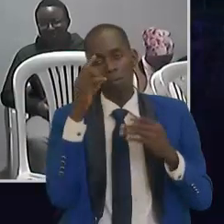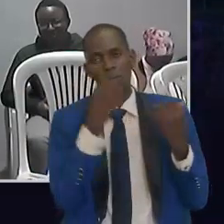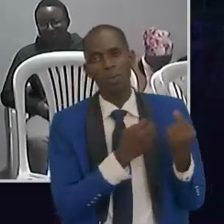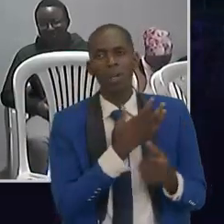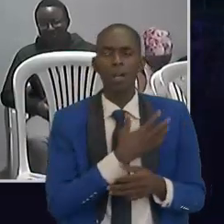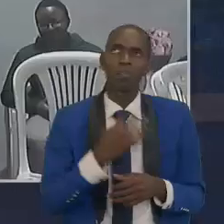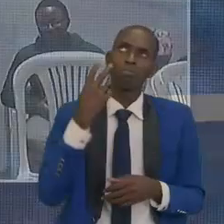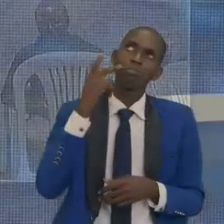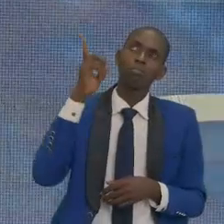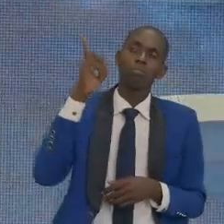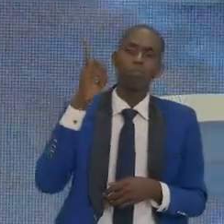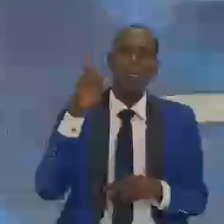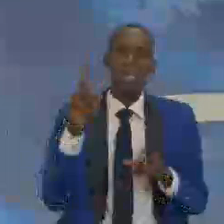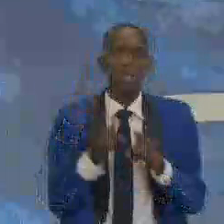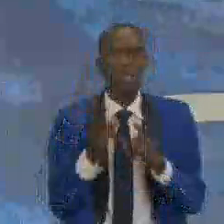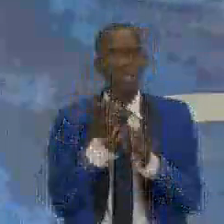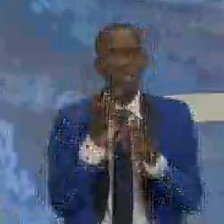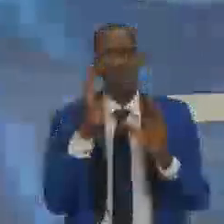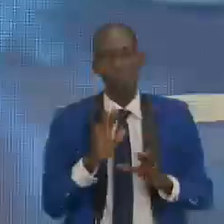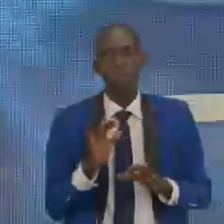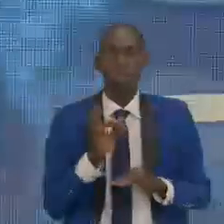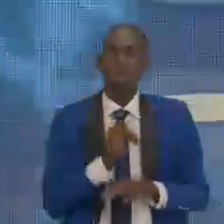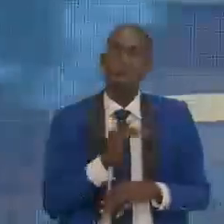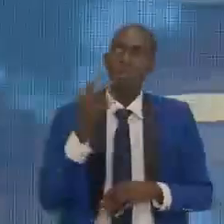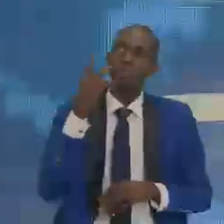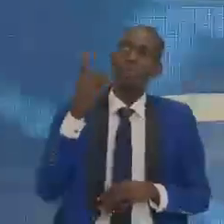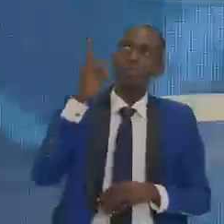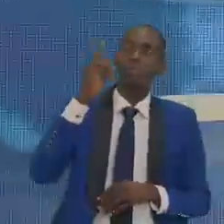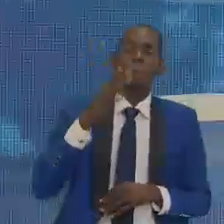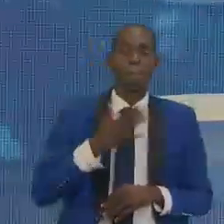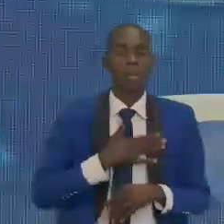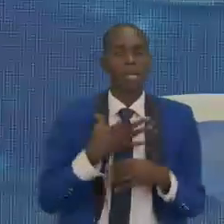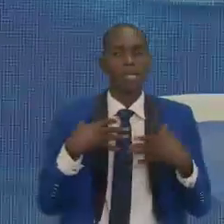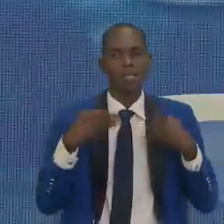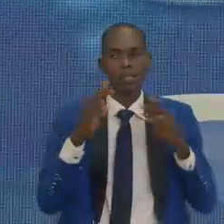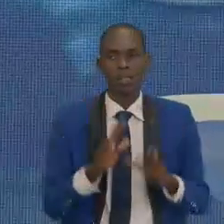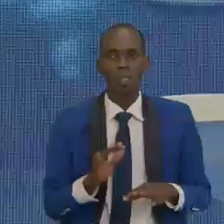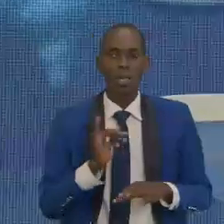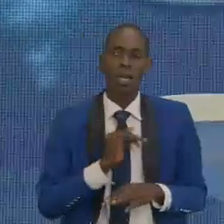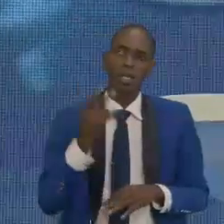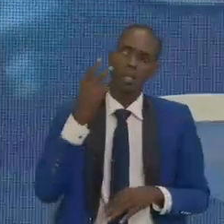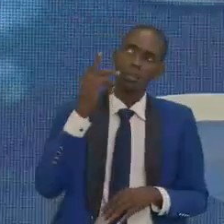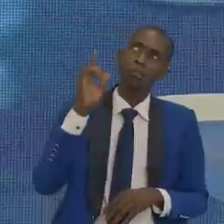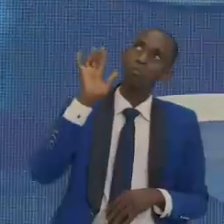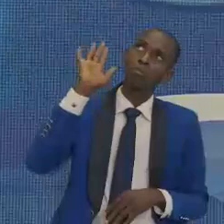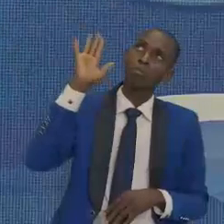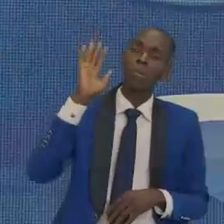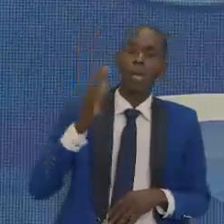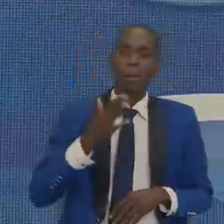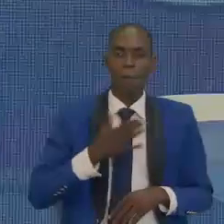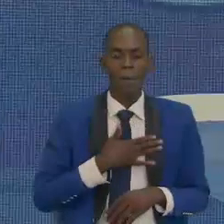Savior. I see him, my healer. I see him, my